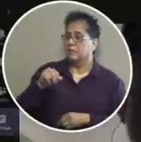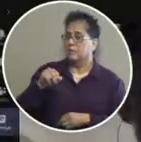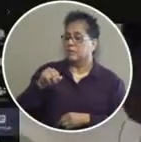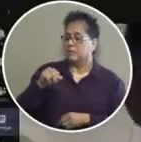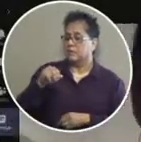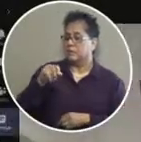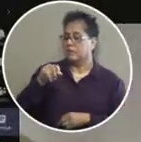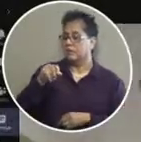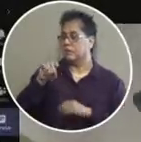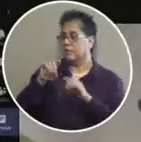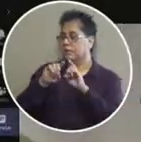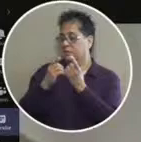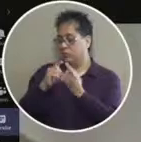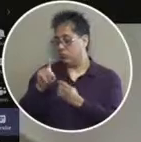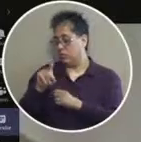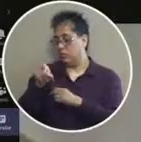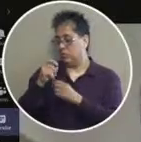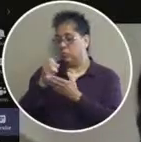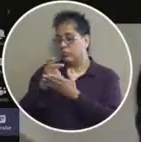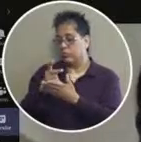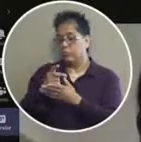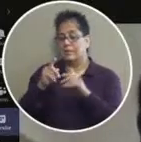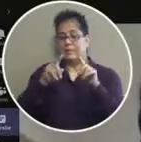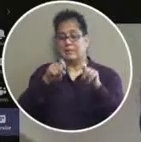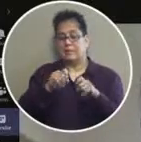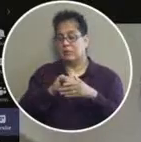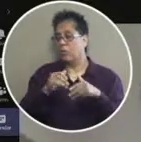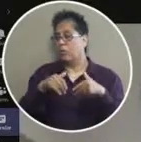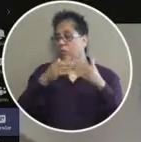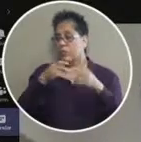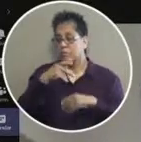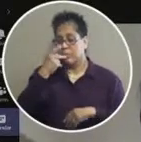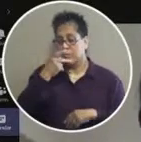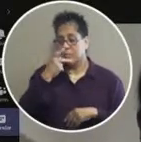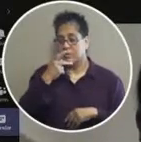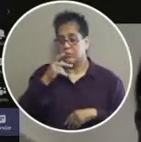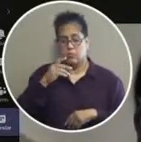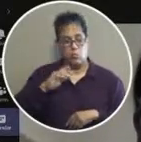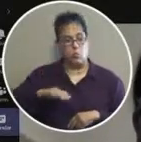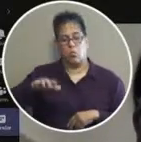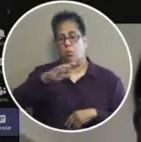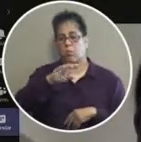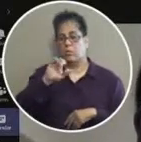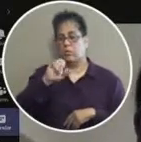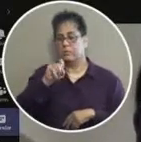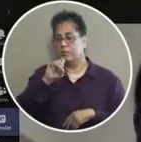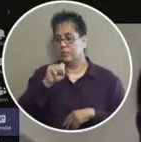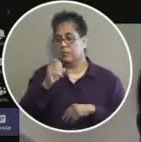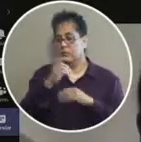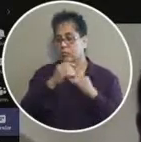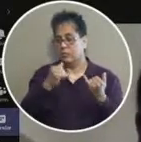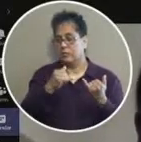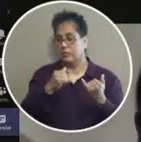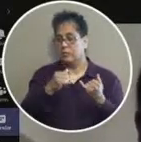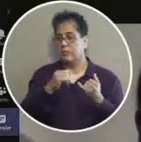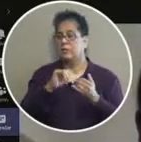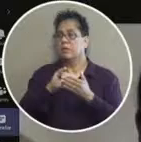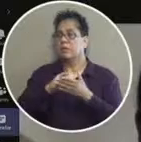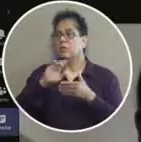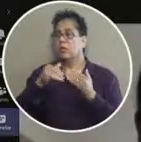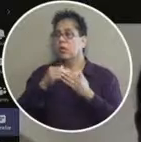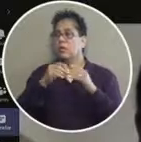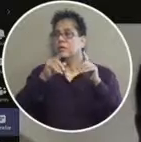Mayor Pro Tem, the testing that's offered to the public across all of the sites that were discussed today, that's all to